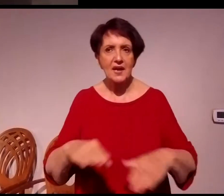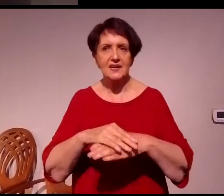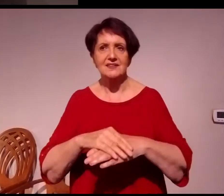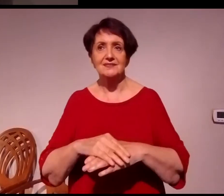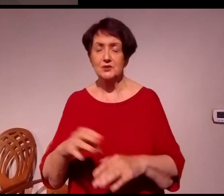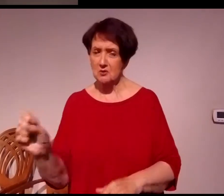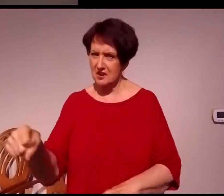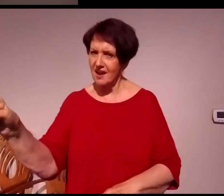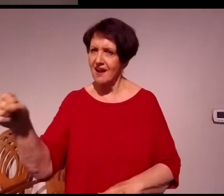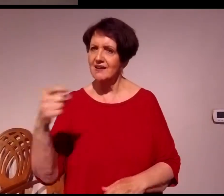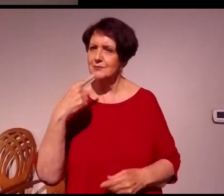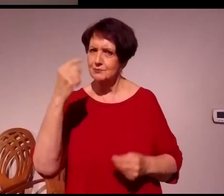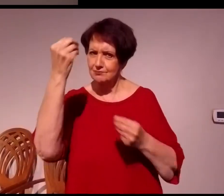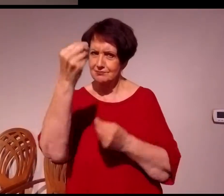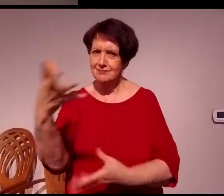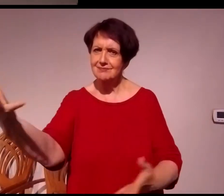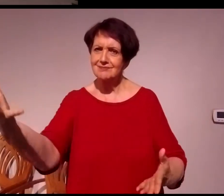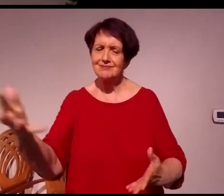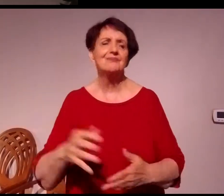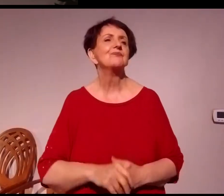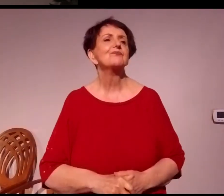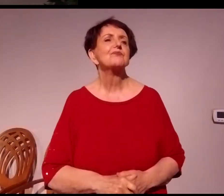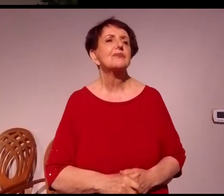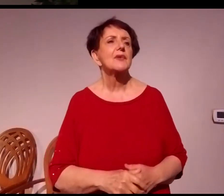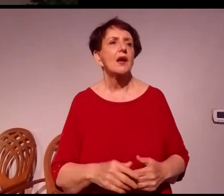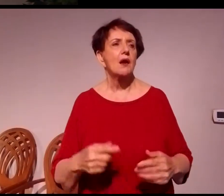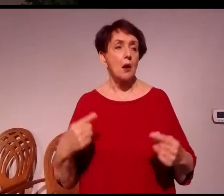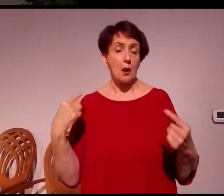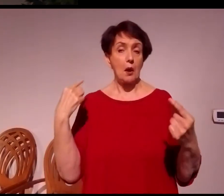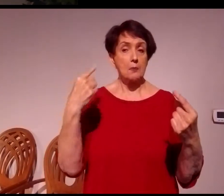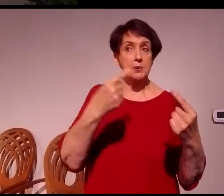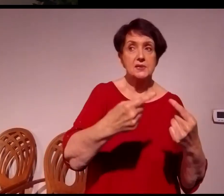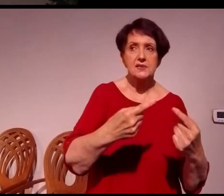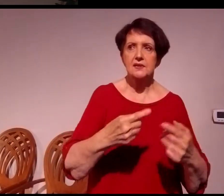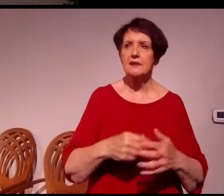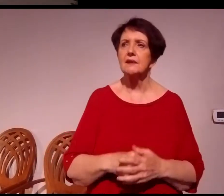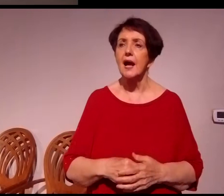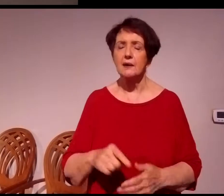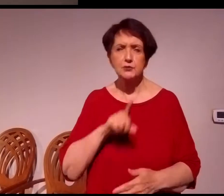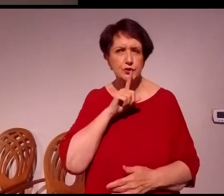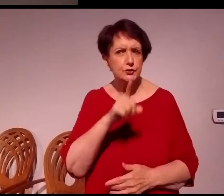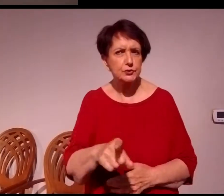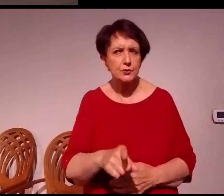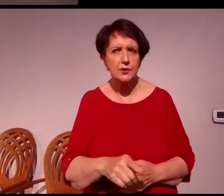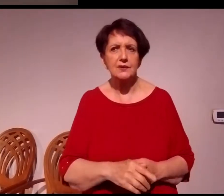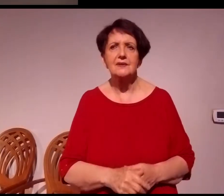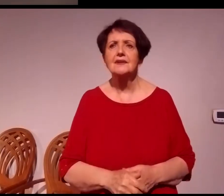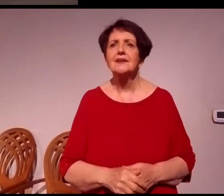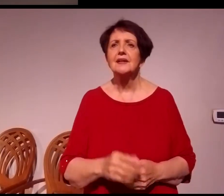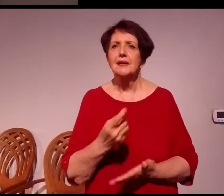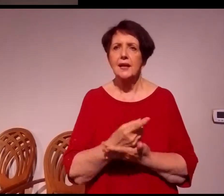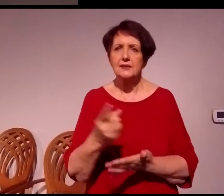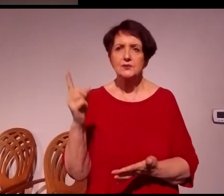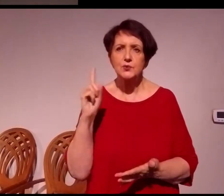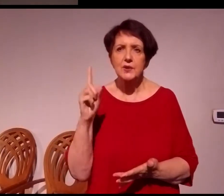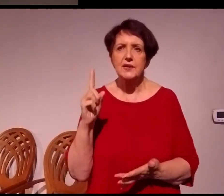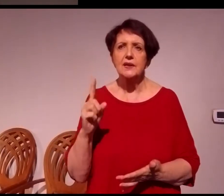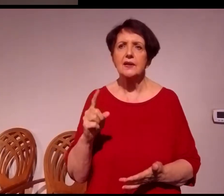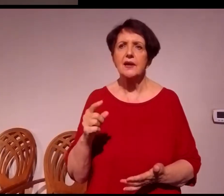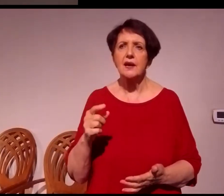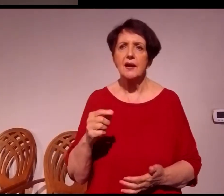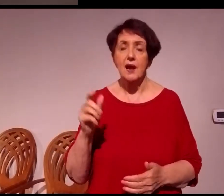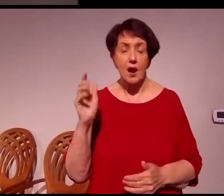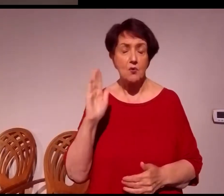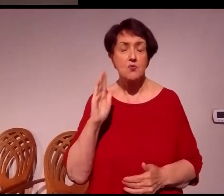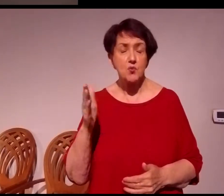So let me tell you, up until I am sure, up until this last week, I would have